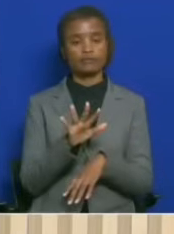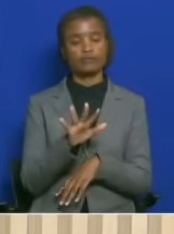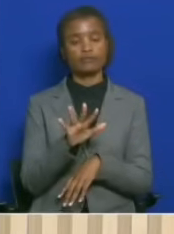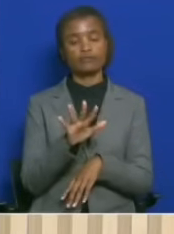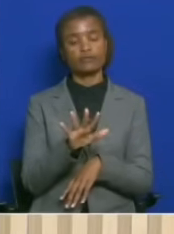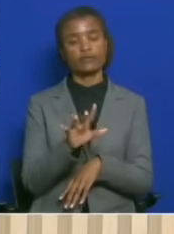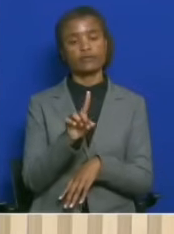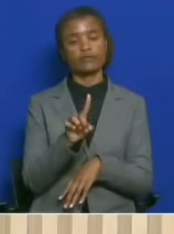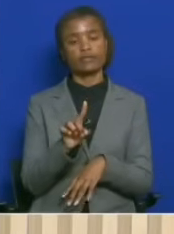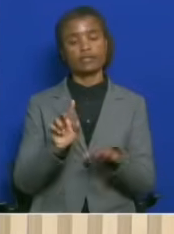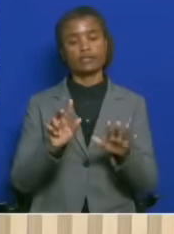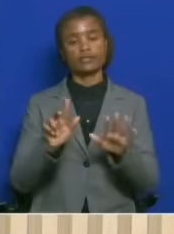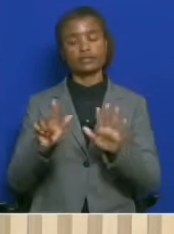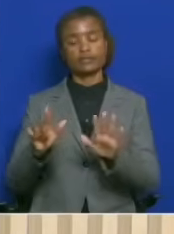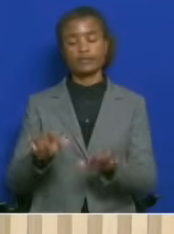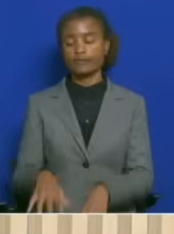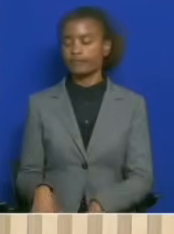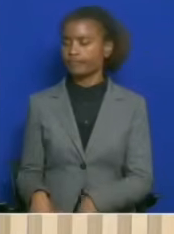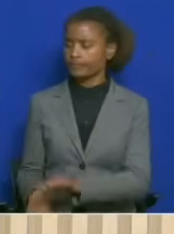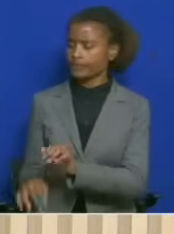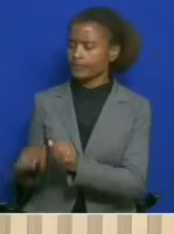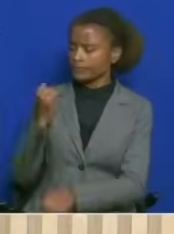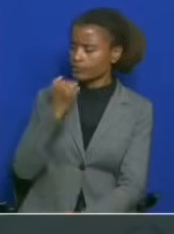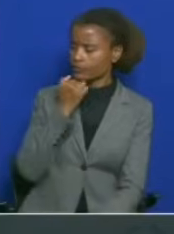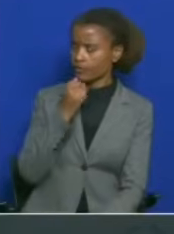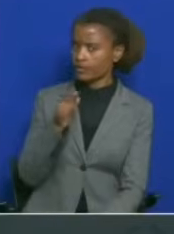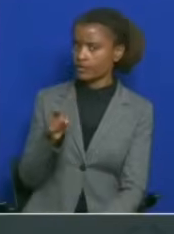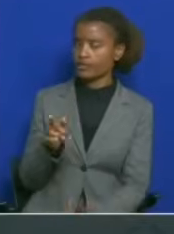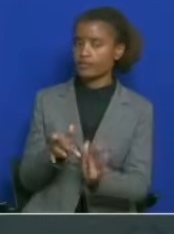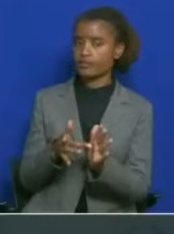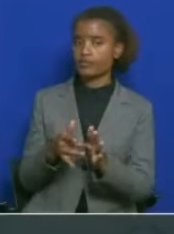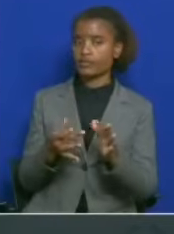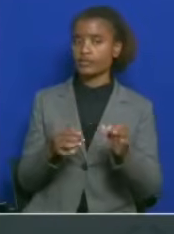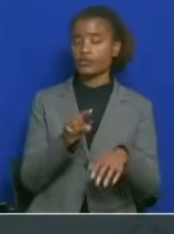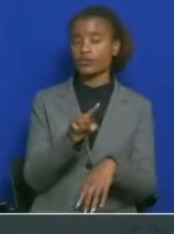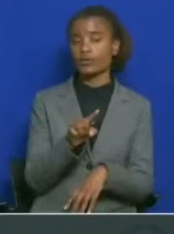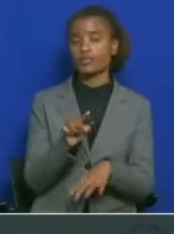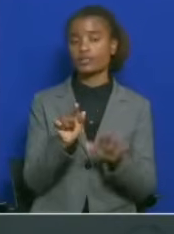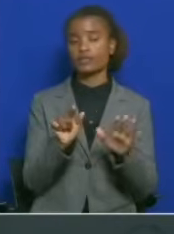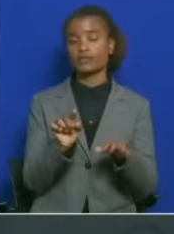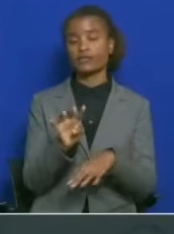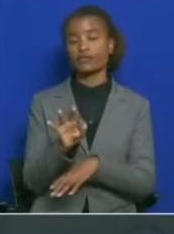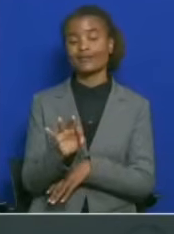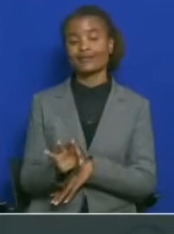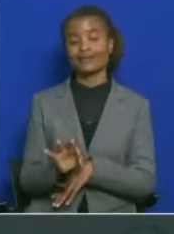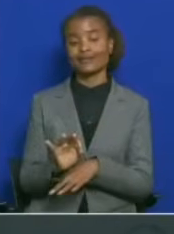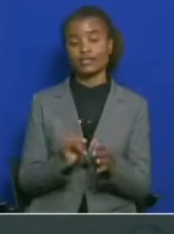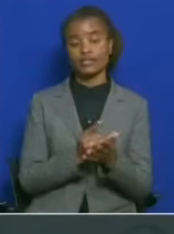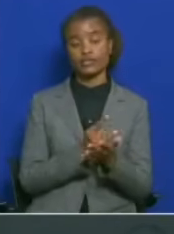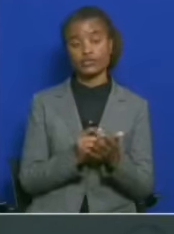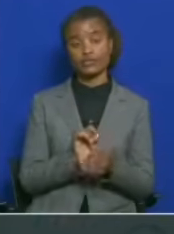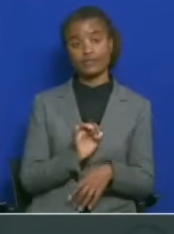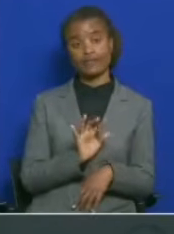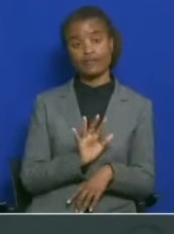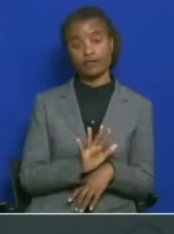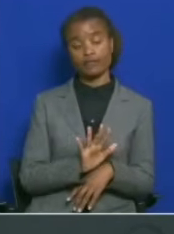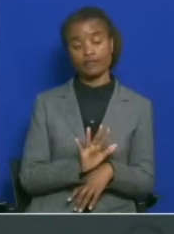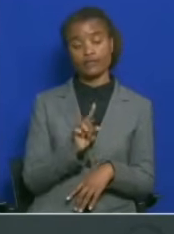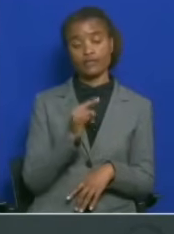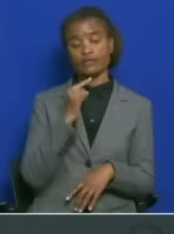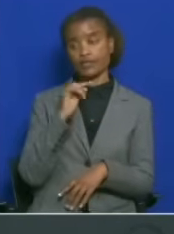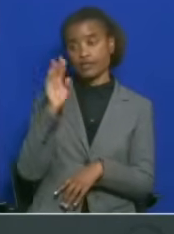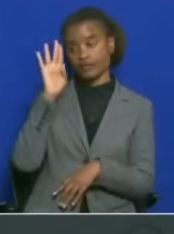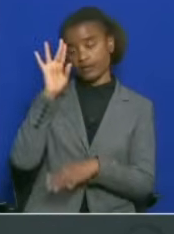Sorry, I thought on 1743, chat 5, where they say Salam's brother confirmed